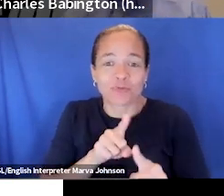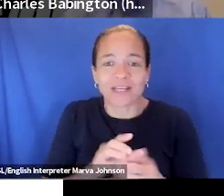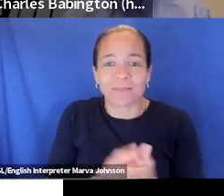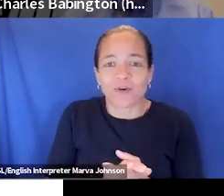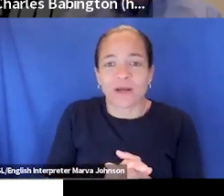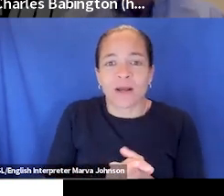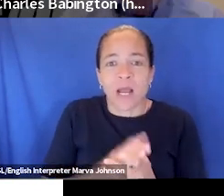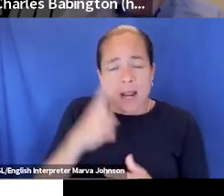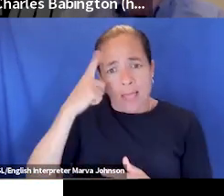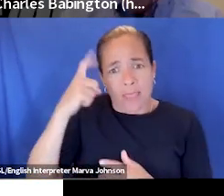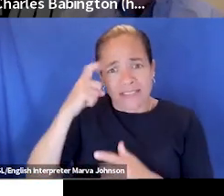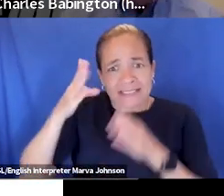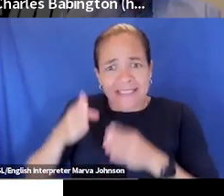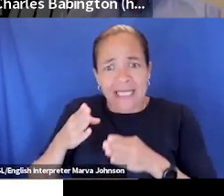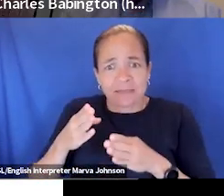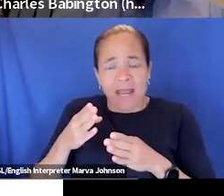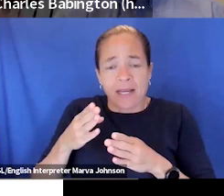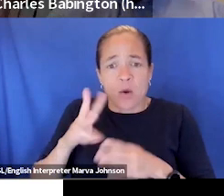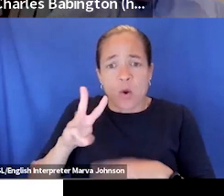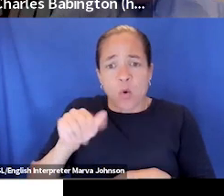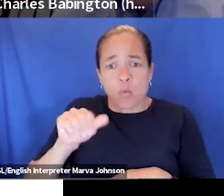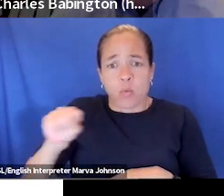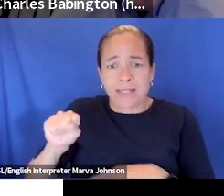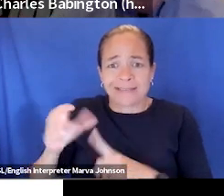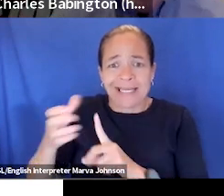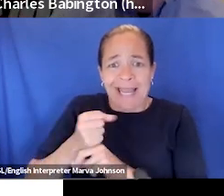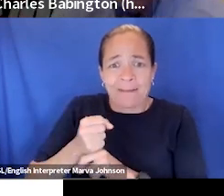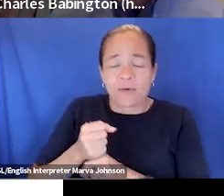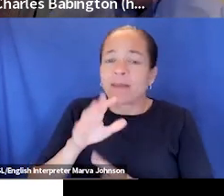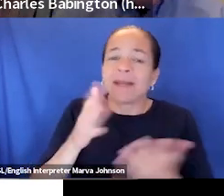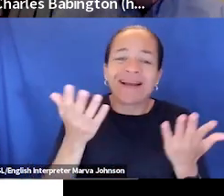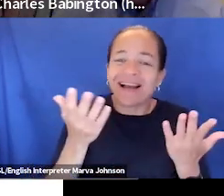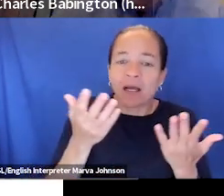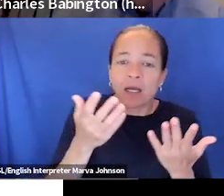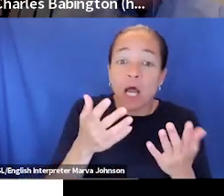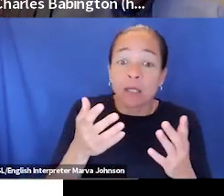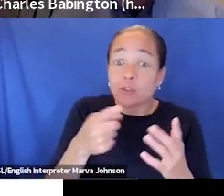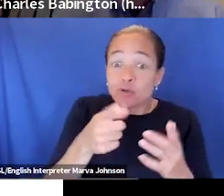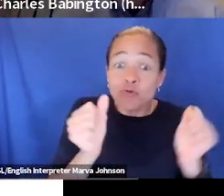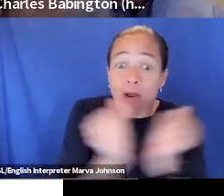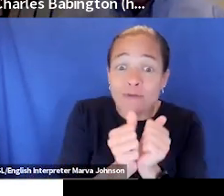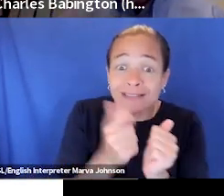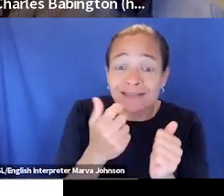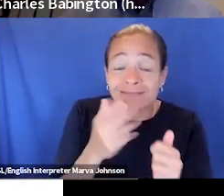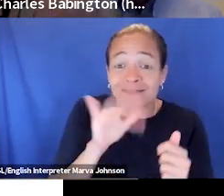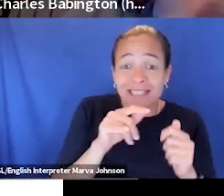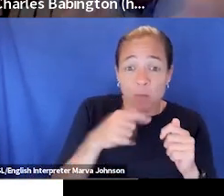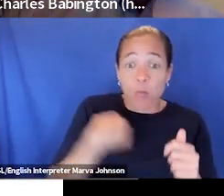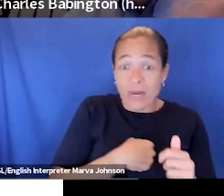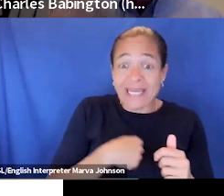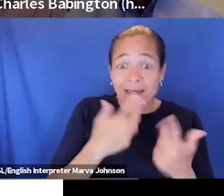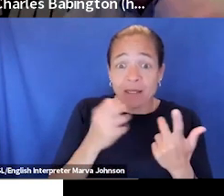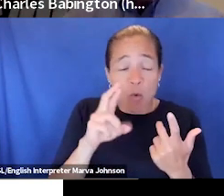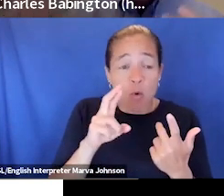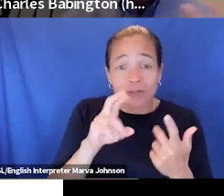The suspect was apprehended. We arrested the suspect. Your team did it. The sheriff did it. Or they just want to write in